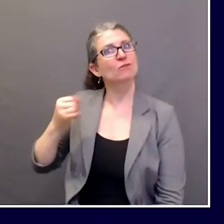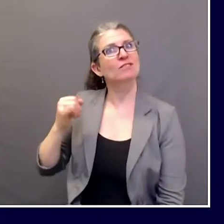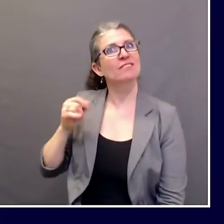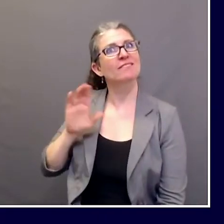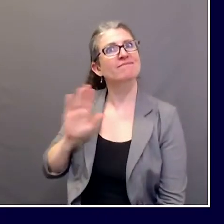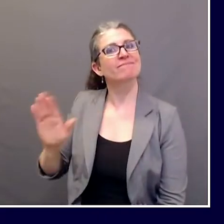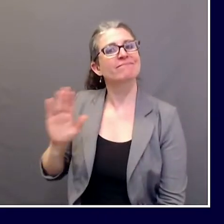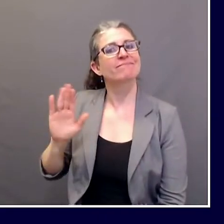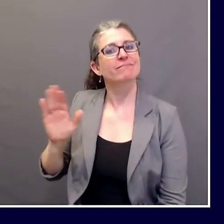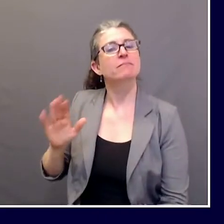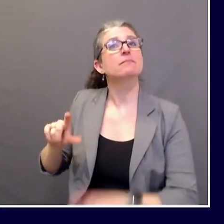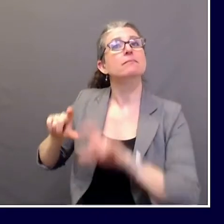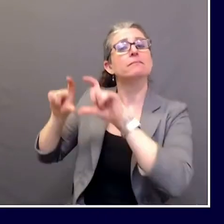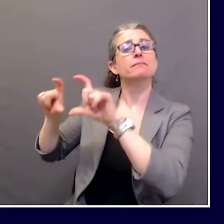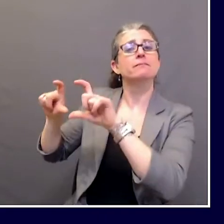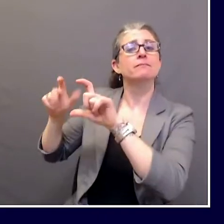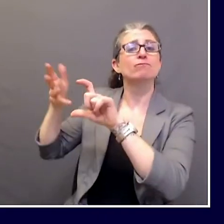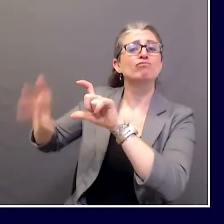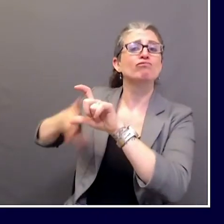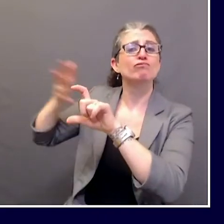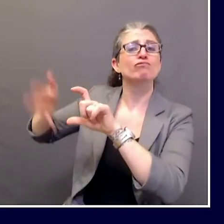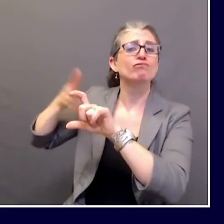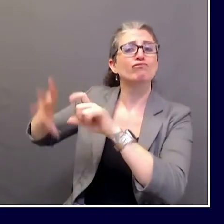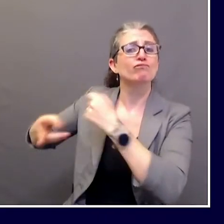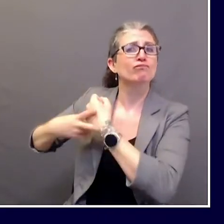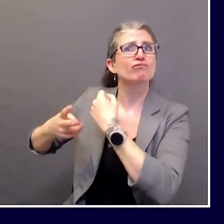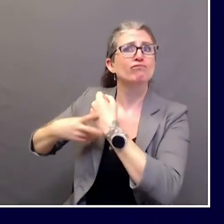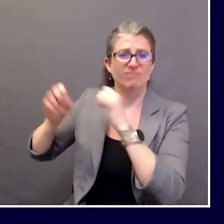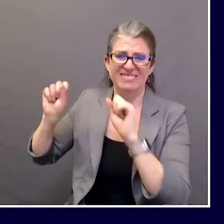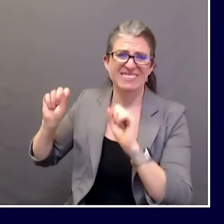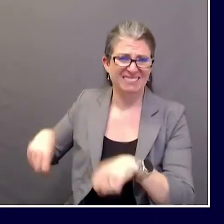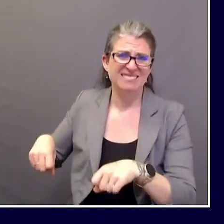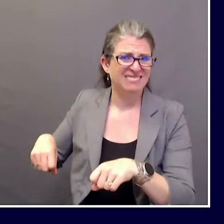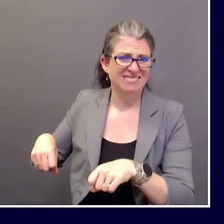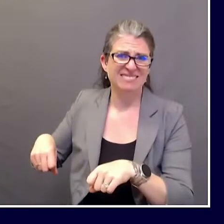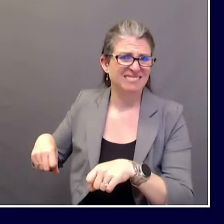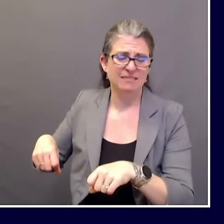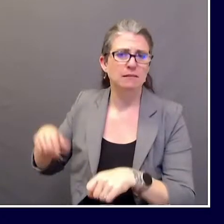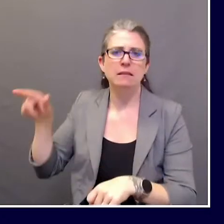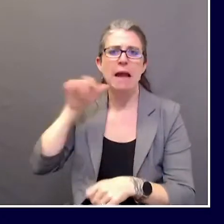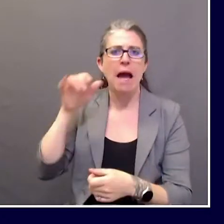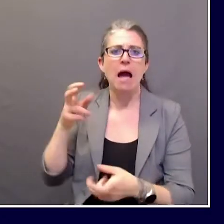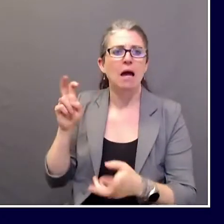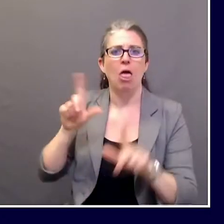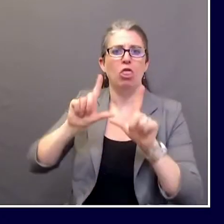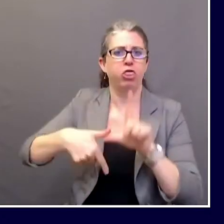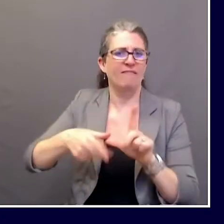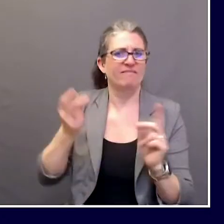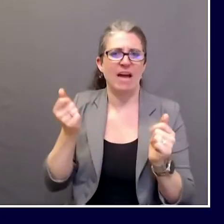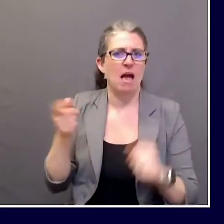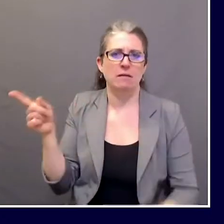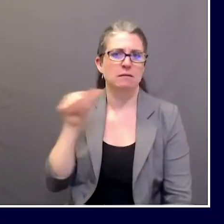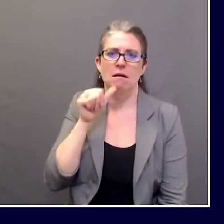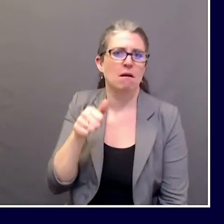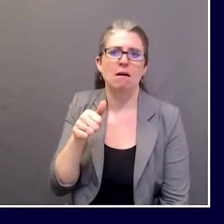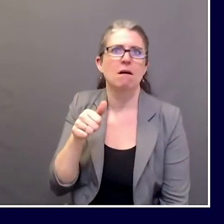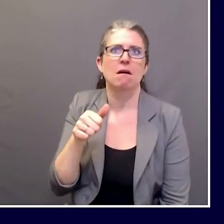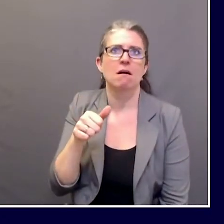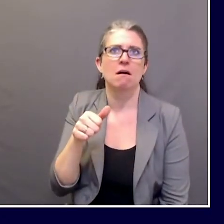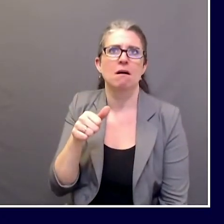doses, we anticipate that who knows how long the pause will last, but I'm not too worried about them spoiling on the